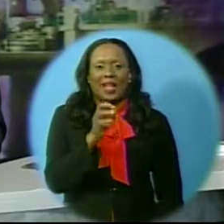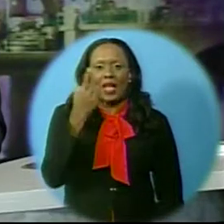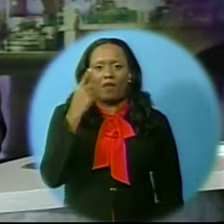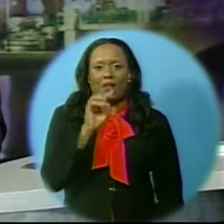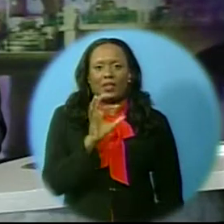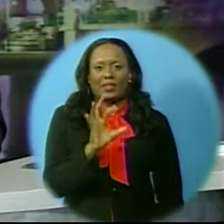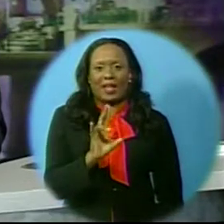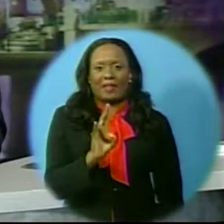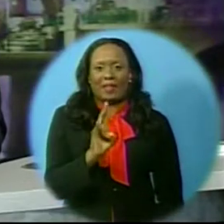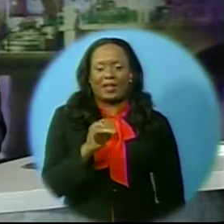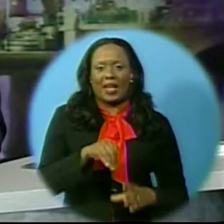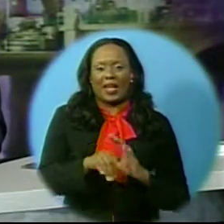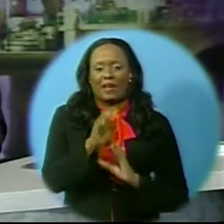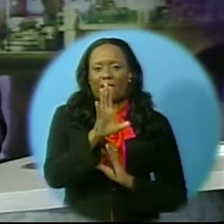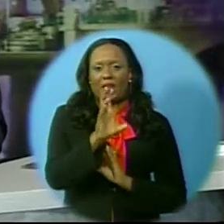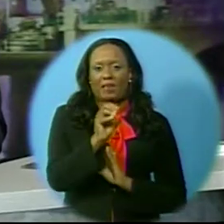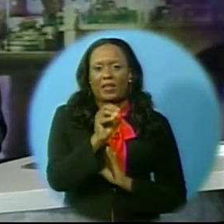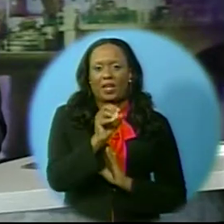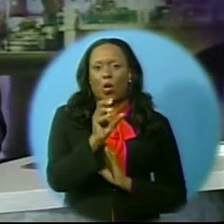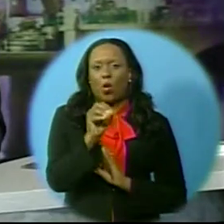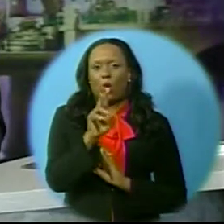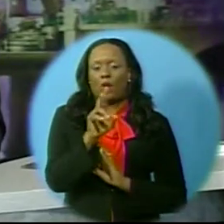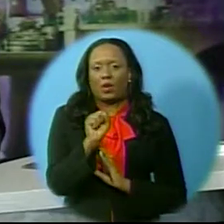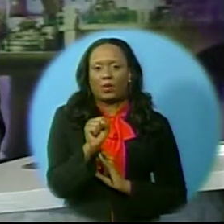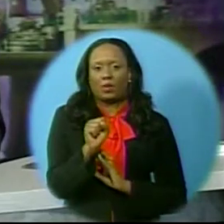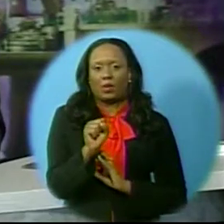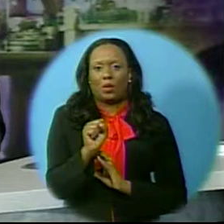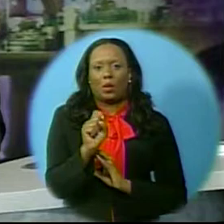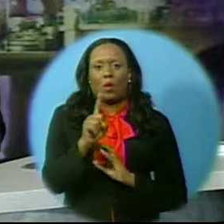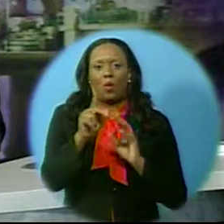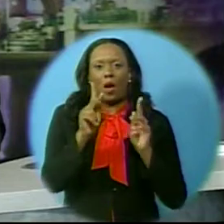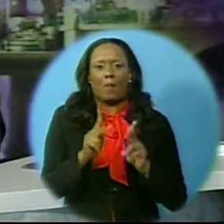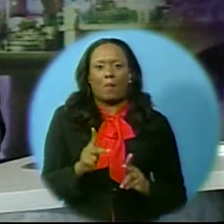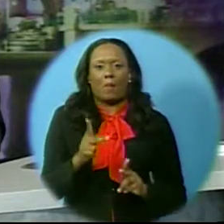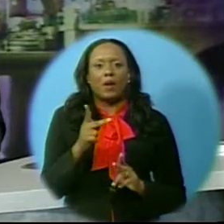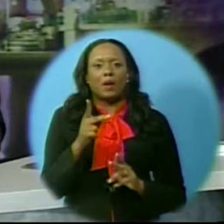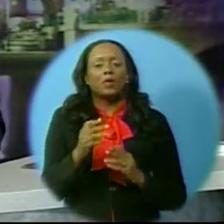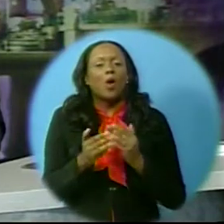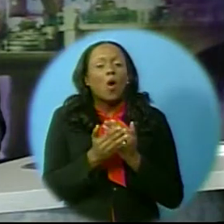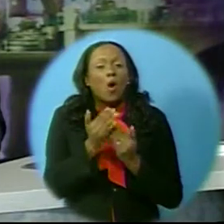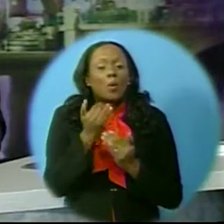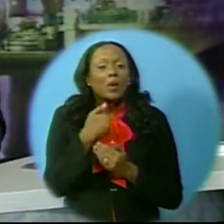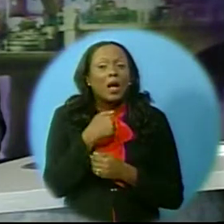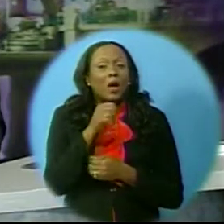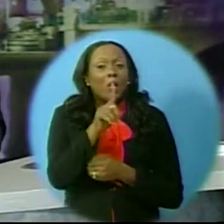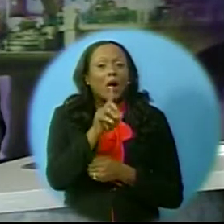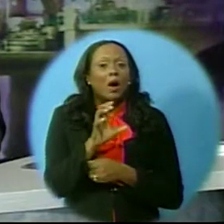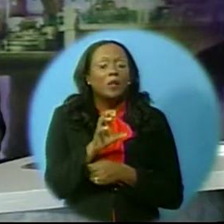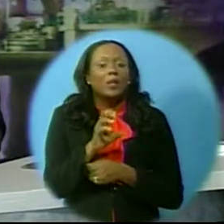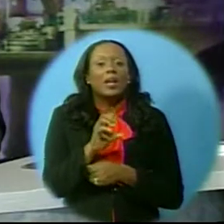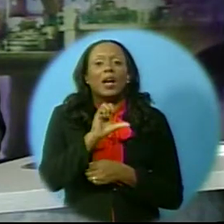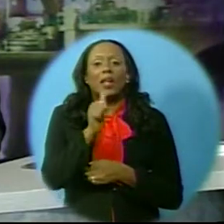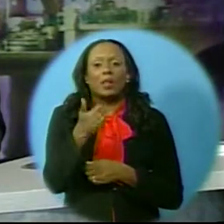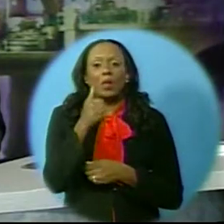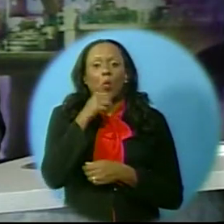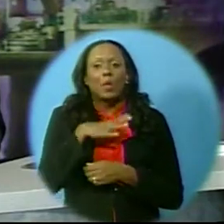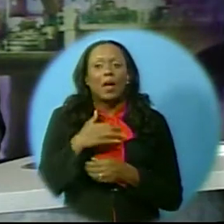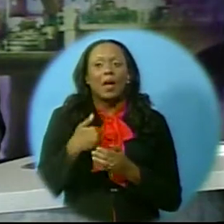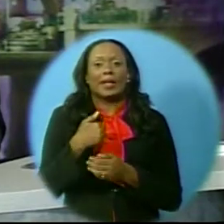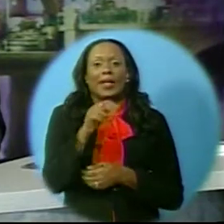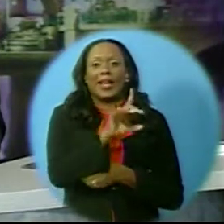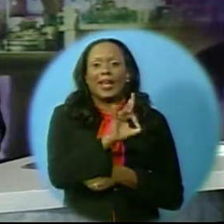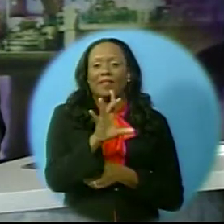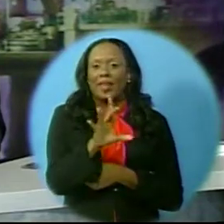for 7 in their 50 overs, with Natasha McLean falling 6 short of her 100, while Chanel Henry made